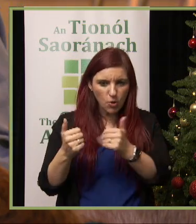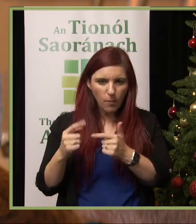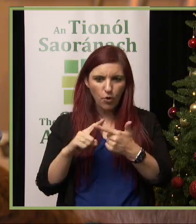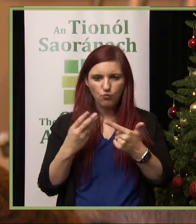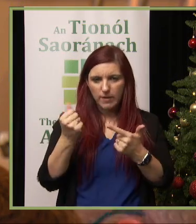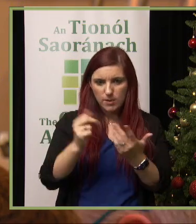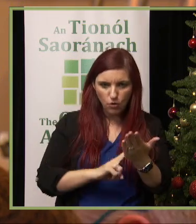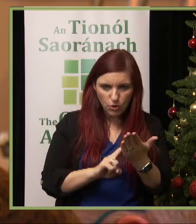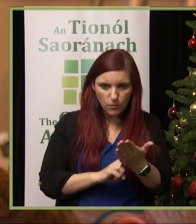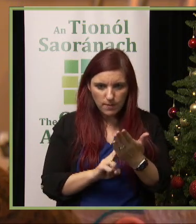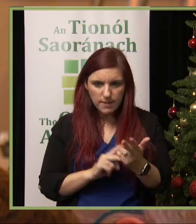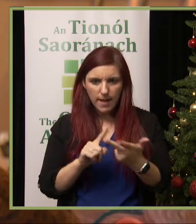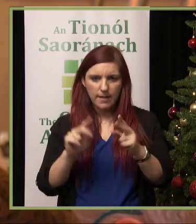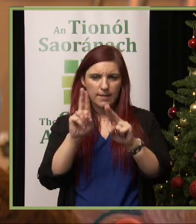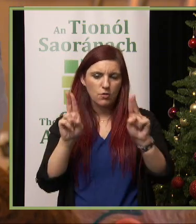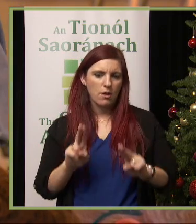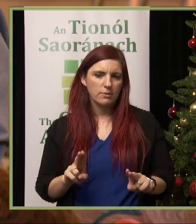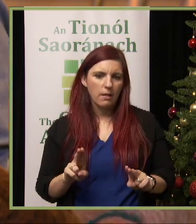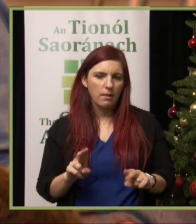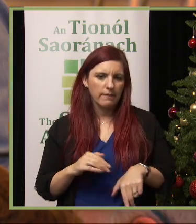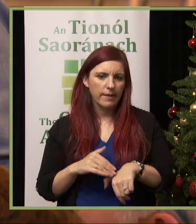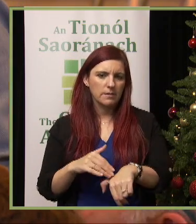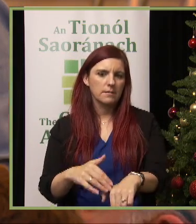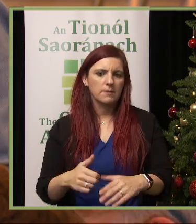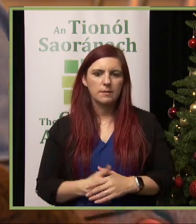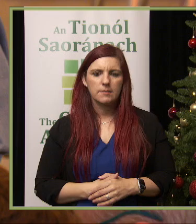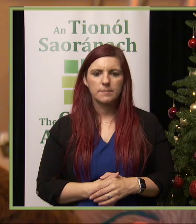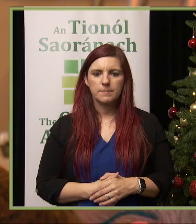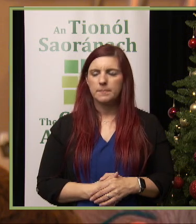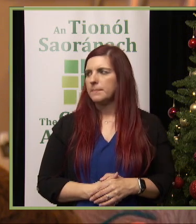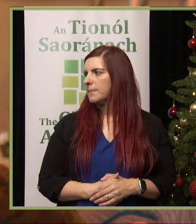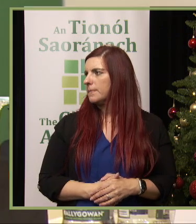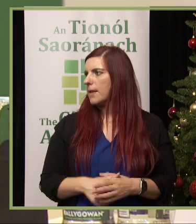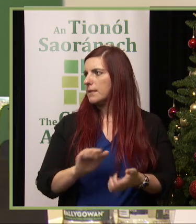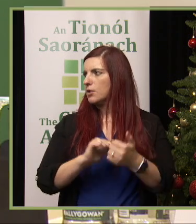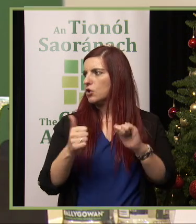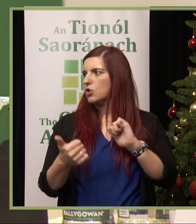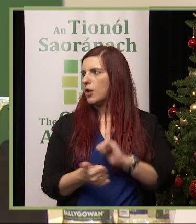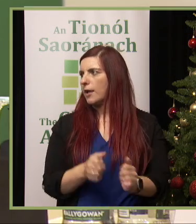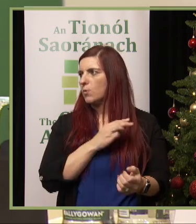and international biodiversity was the change.